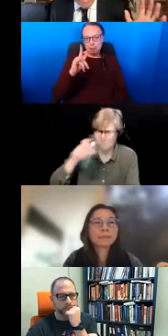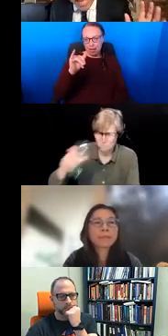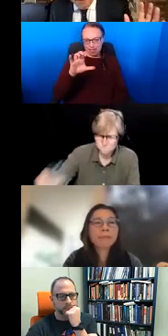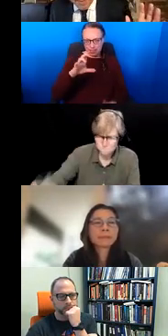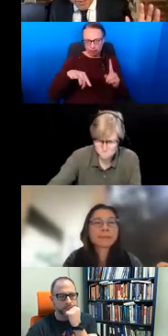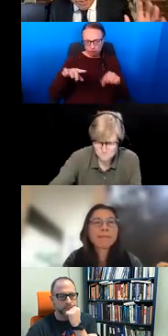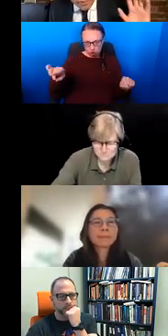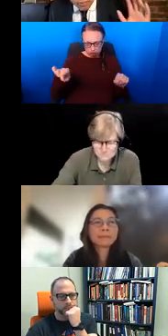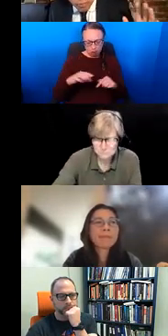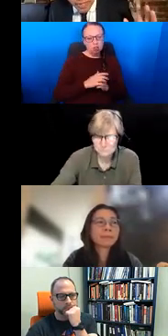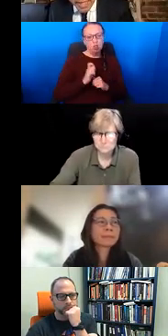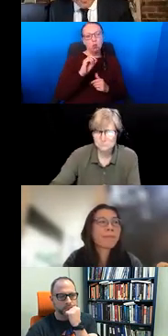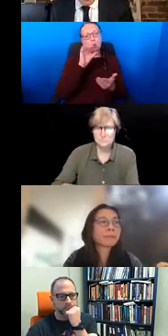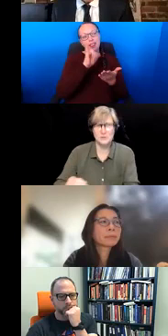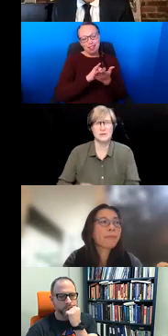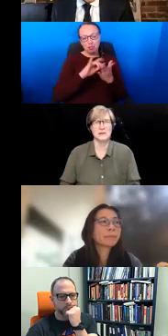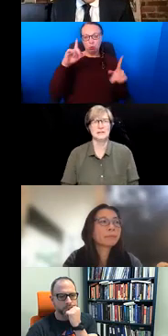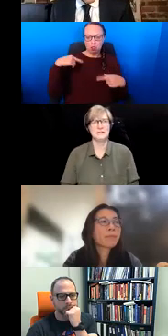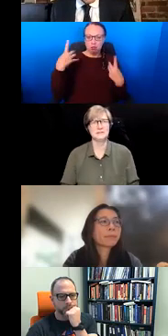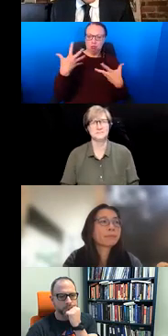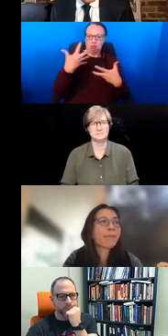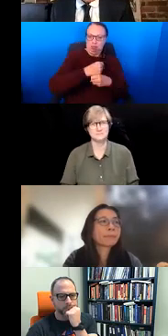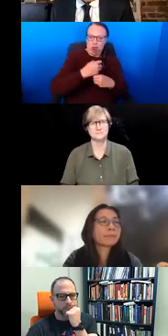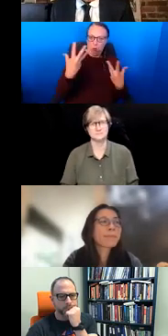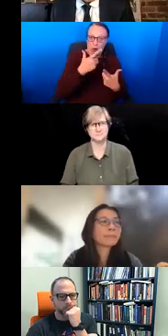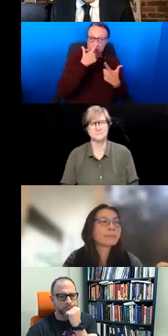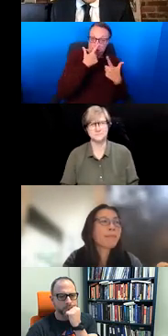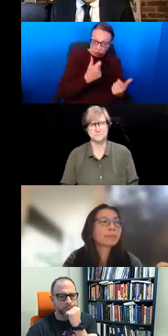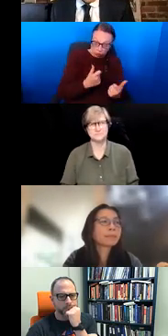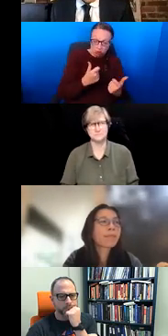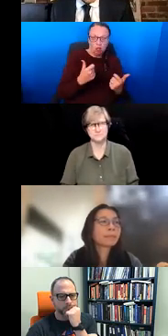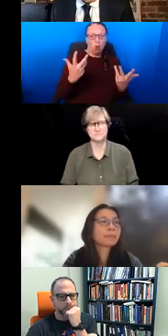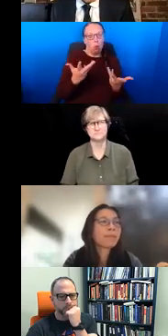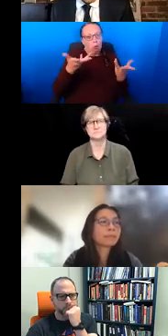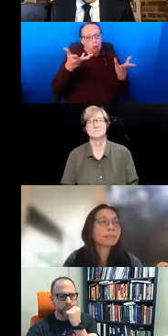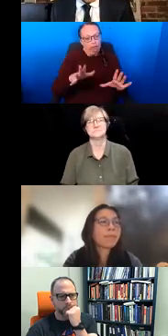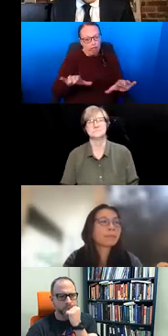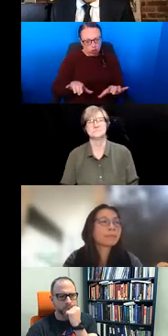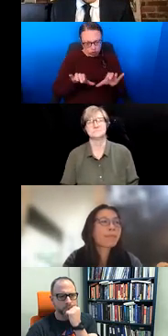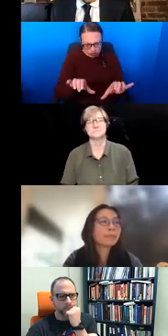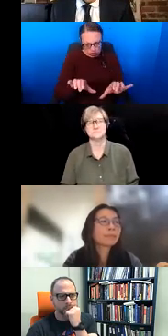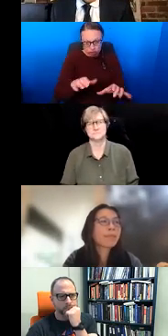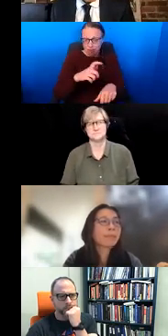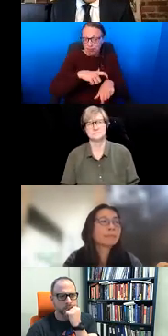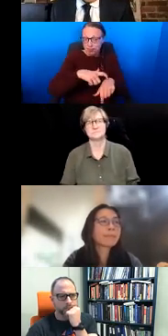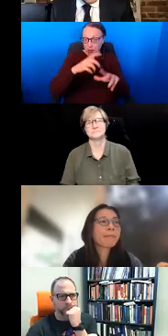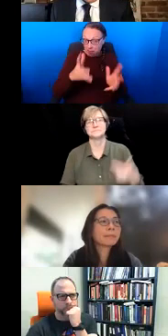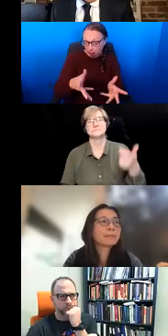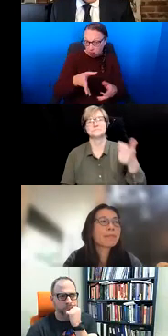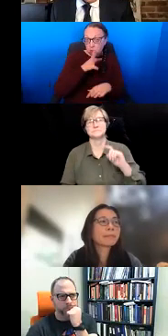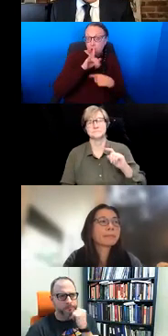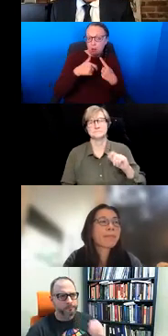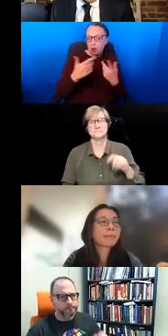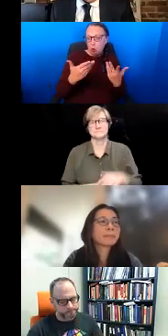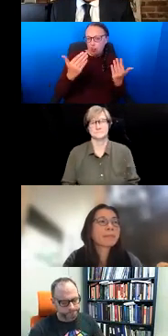what we have been interested in, what we have done. In the remaining time, I want to talk a little bit about what's next